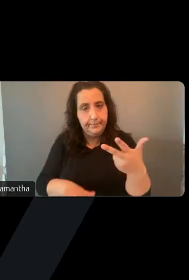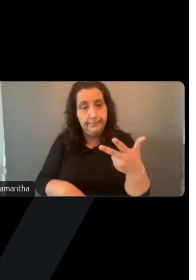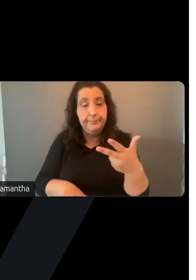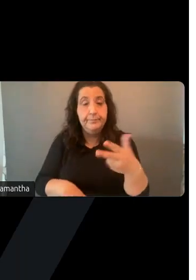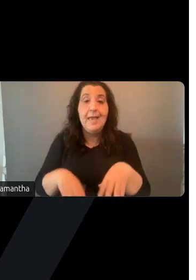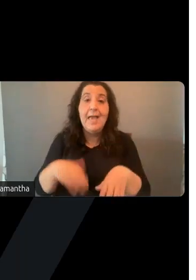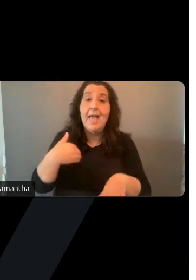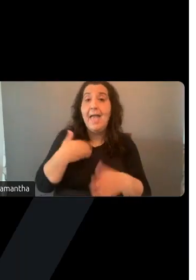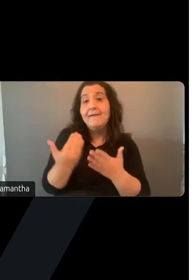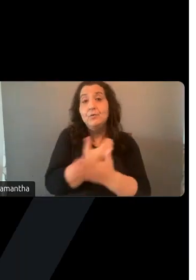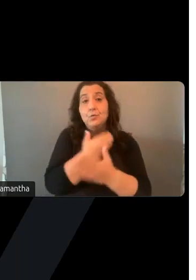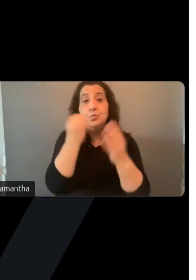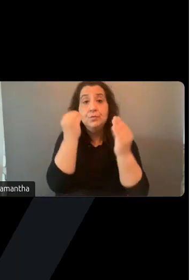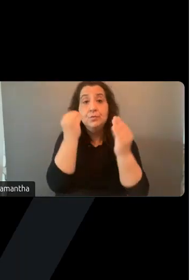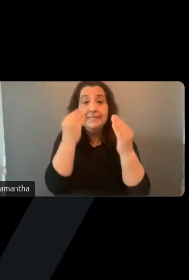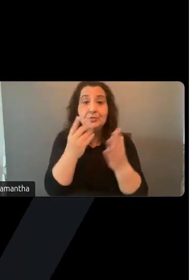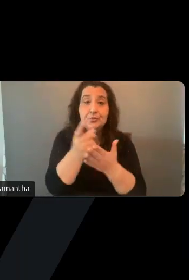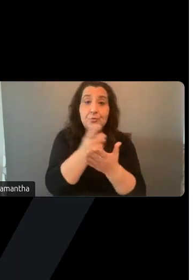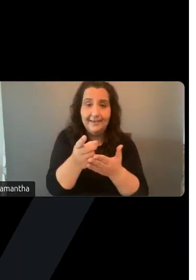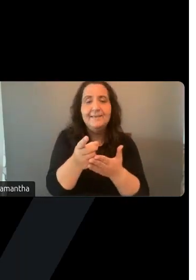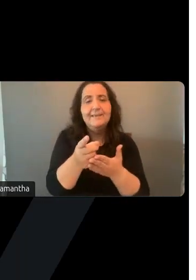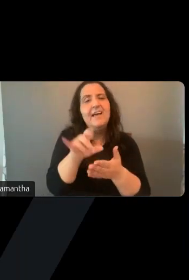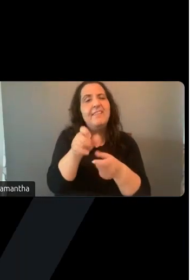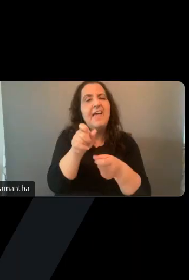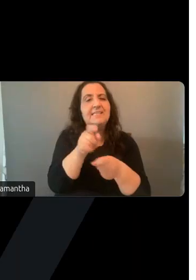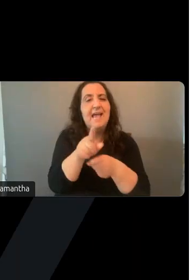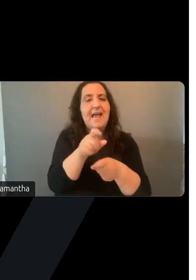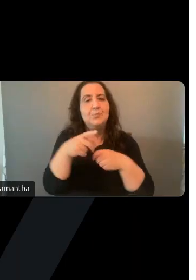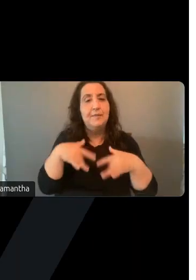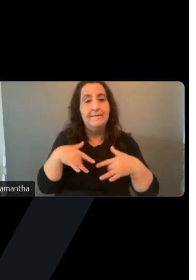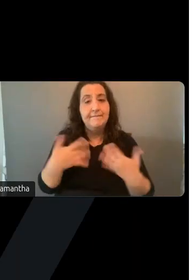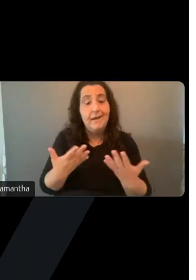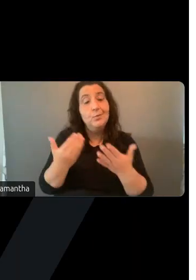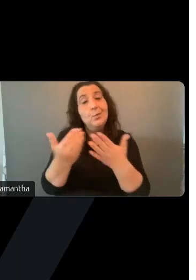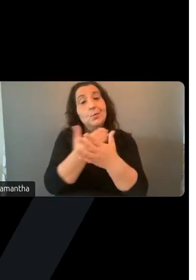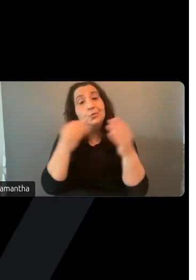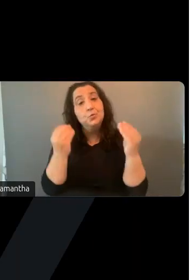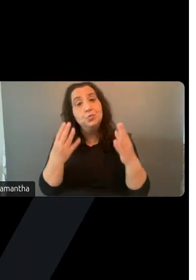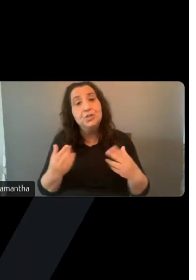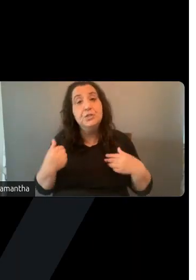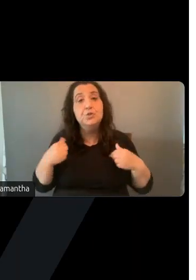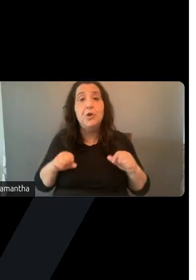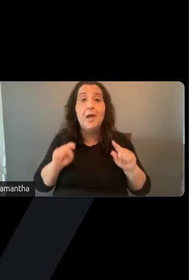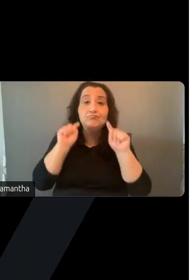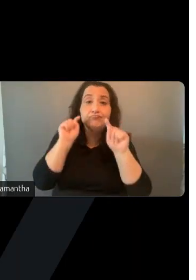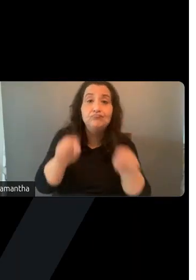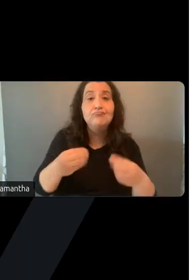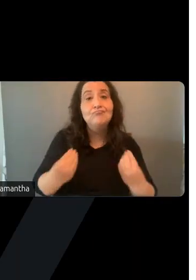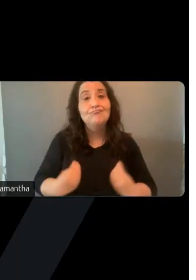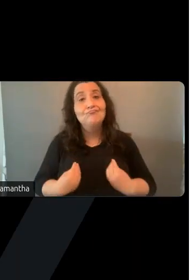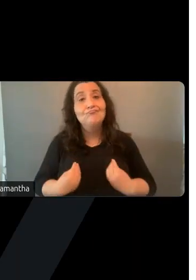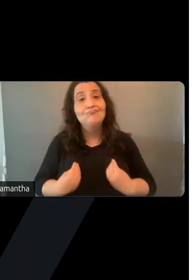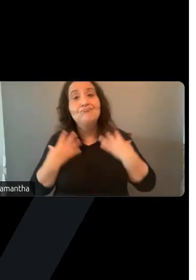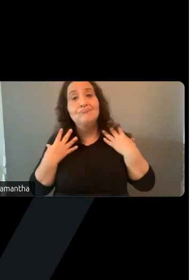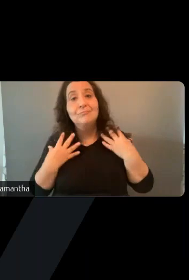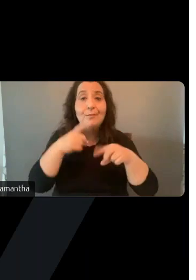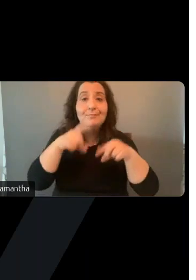Teacher Week, which is an annual event where new teachers can get inspiration from special guest